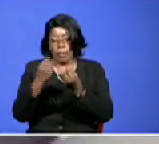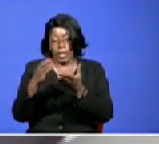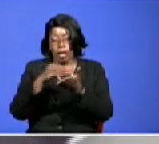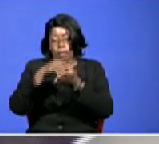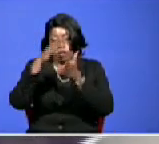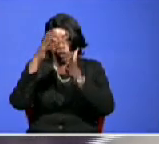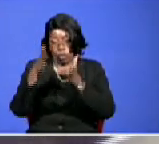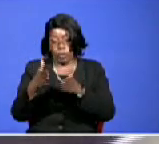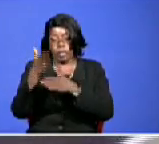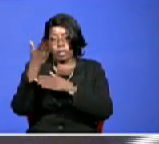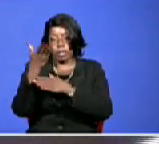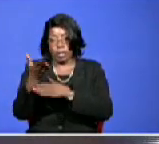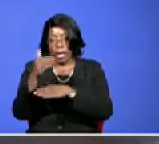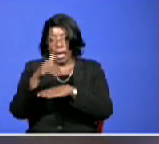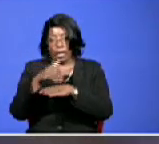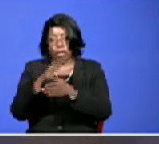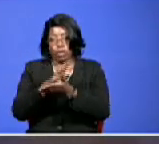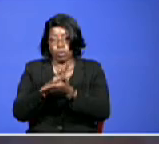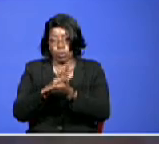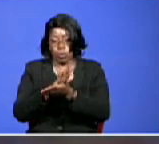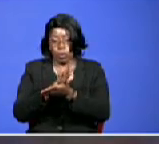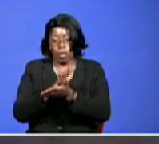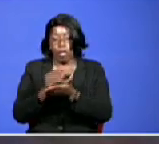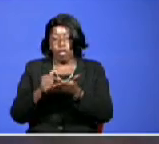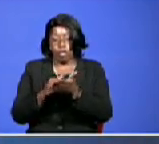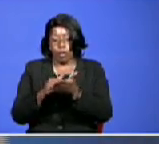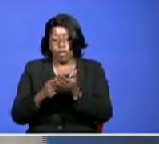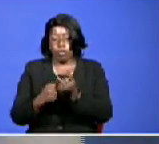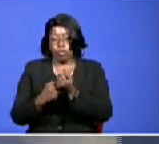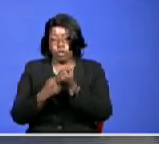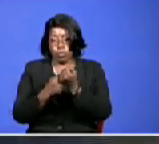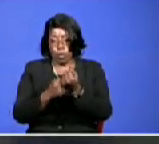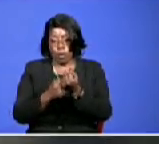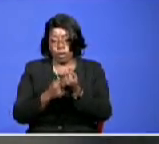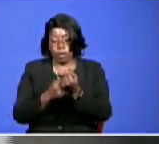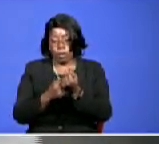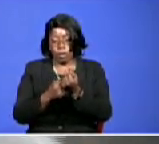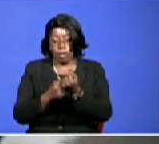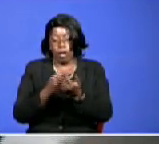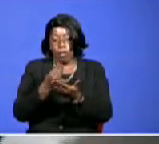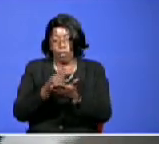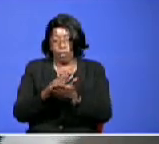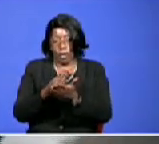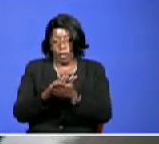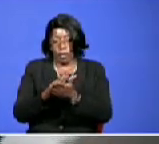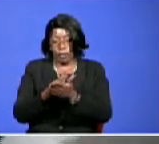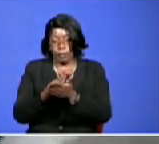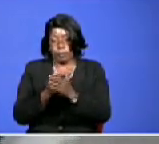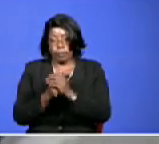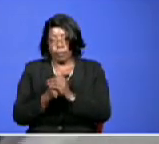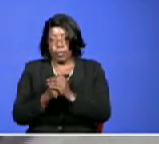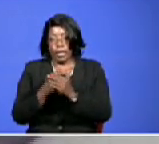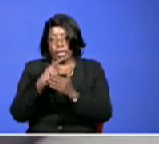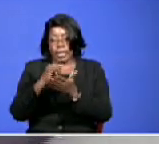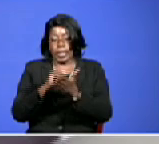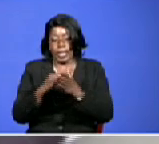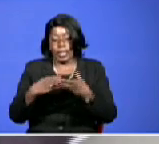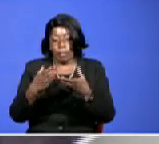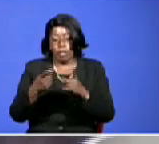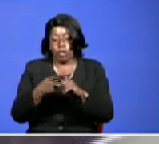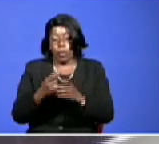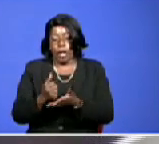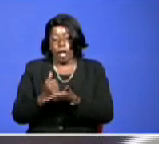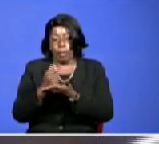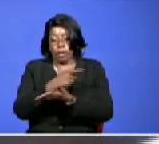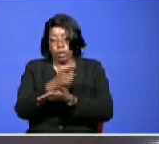Hurricanes posting a link to its Hurricane Dorian Response Fund, where through medical and humanitarian efforts, the university said it is committed to helping those